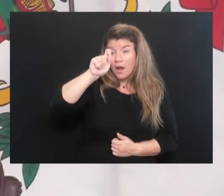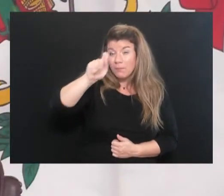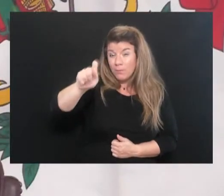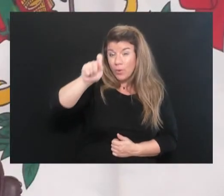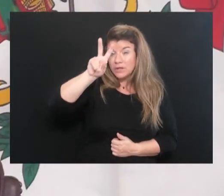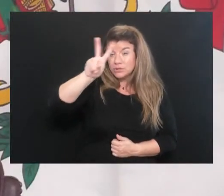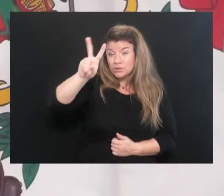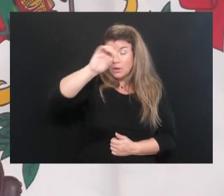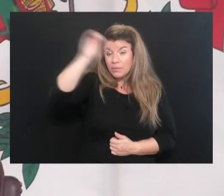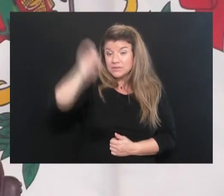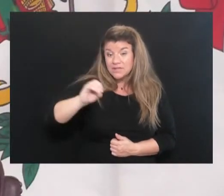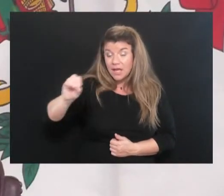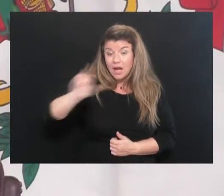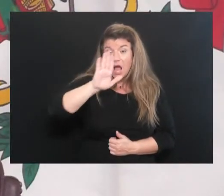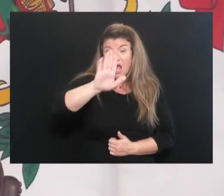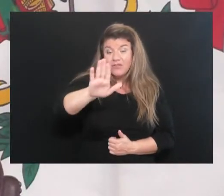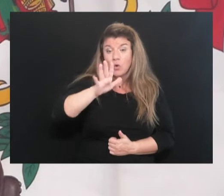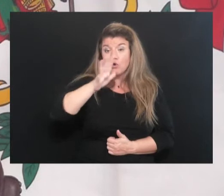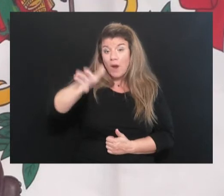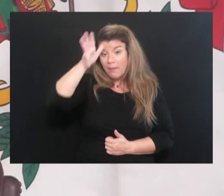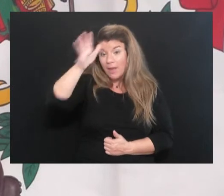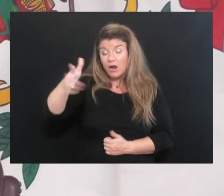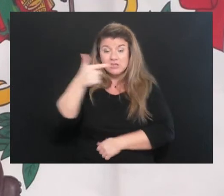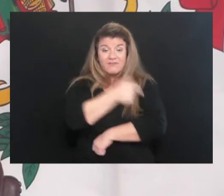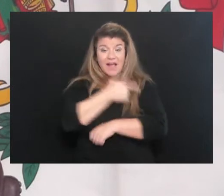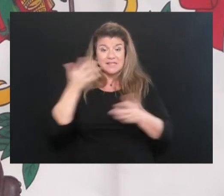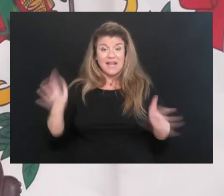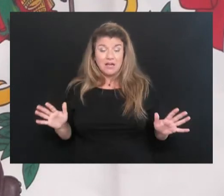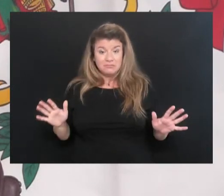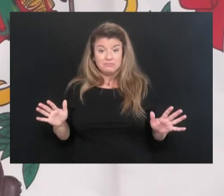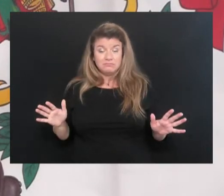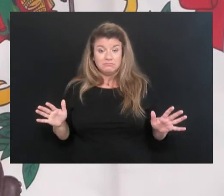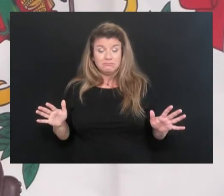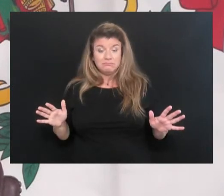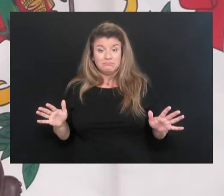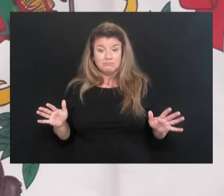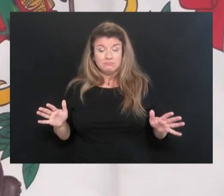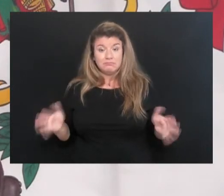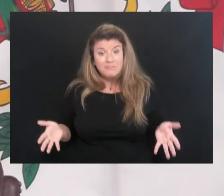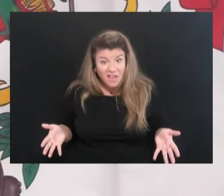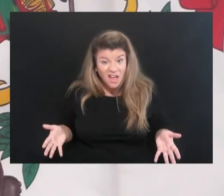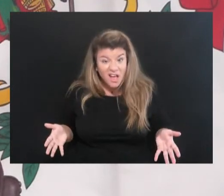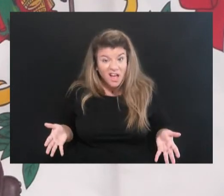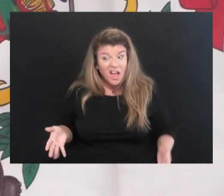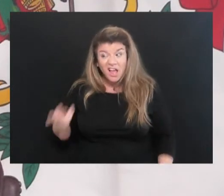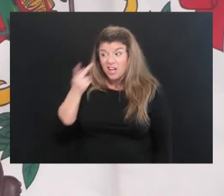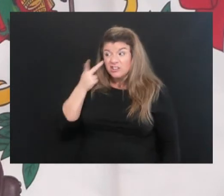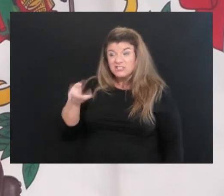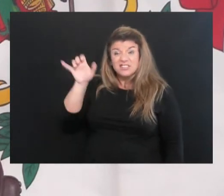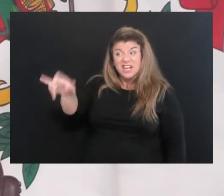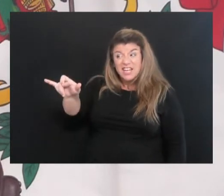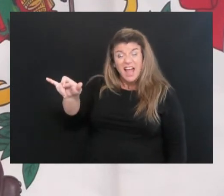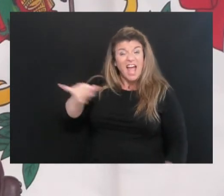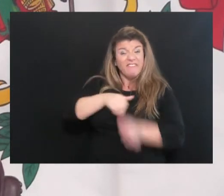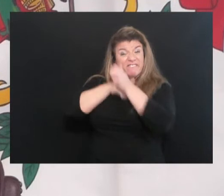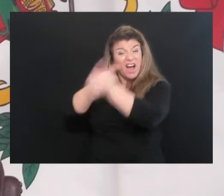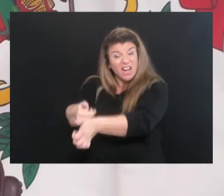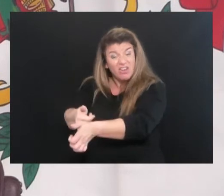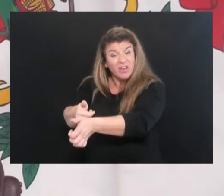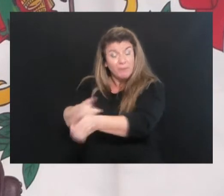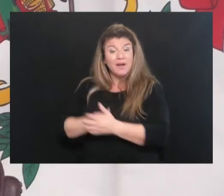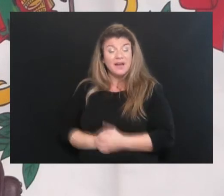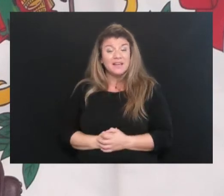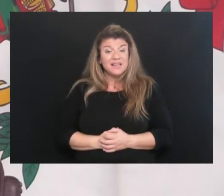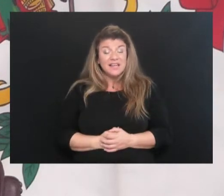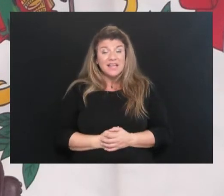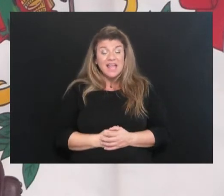91.2% of your grandparents are vaccinated. Listen to your grandparents.